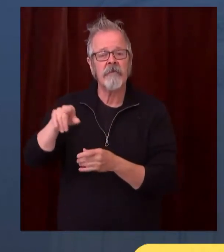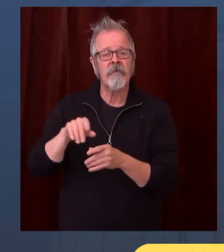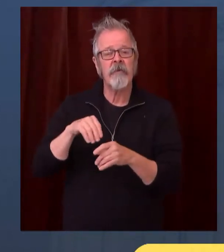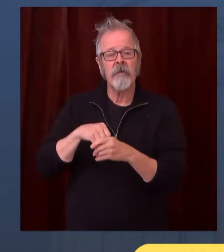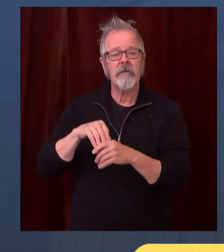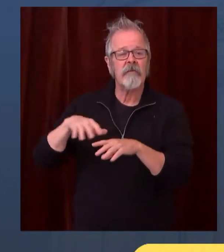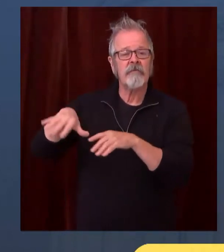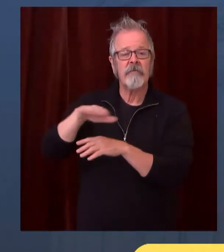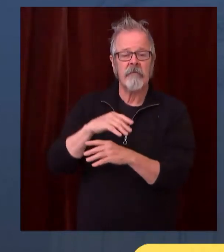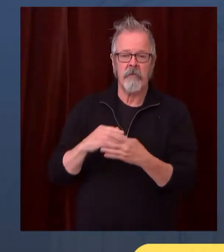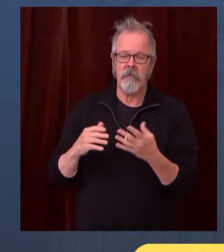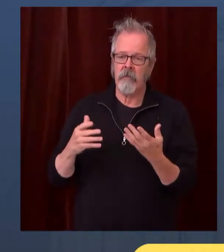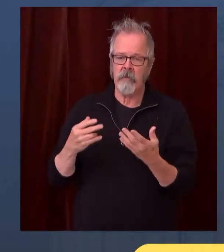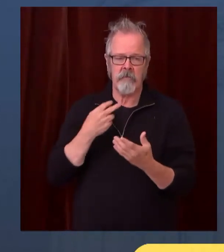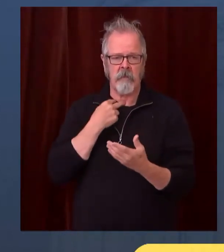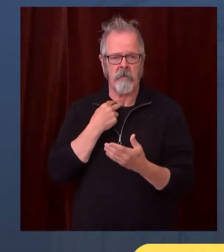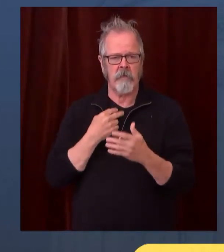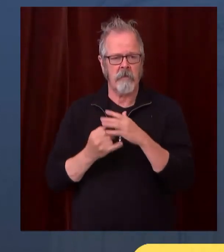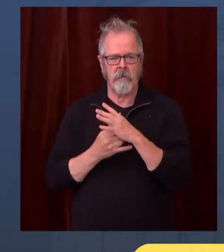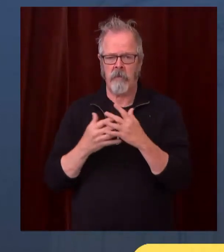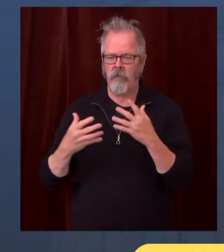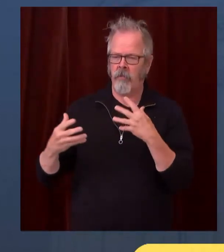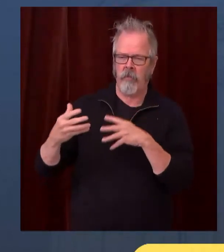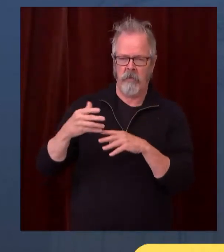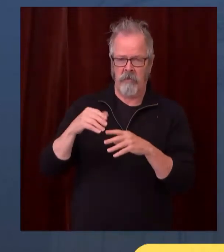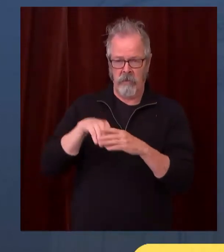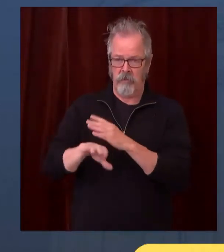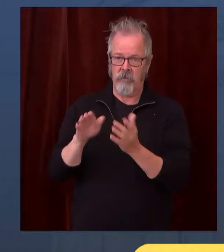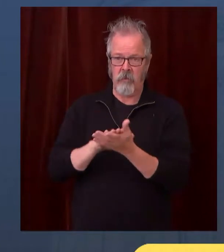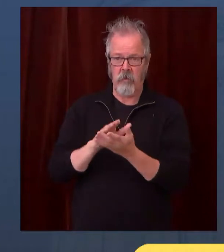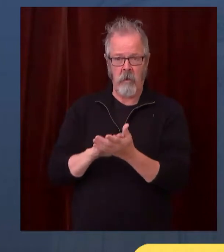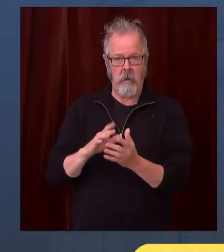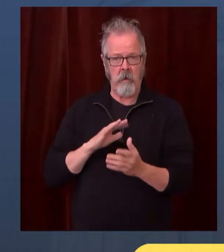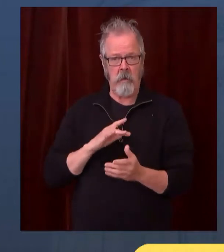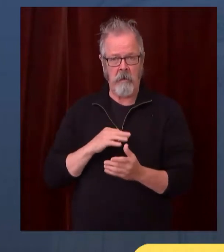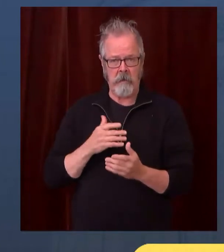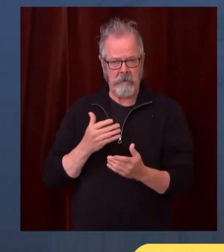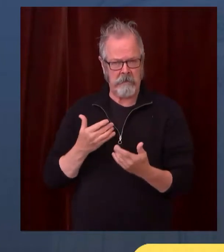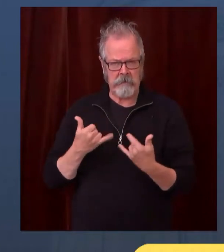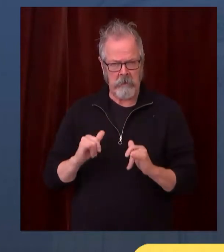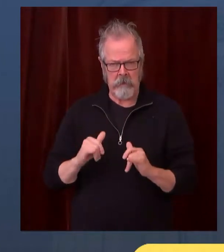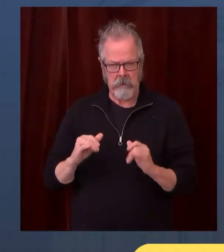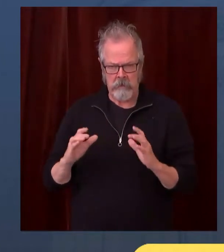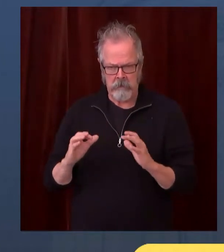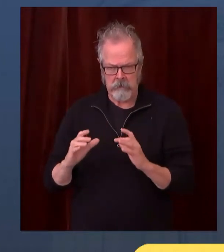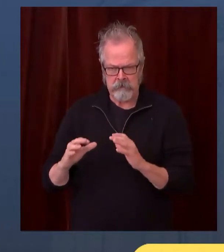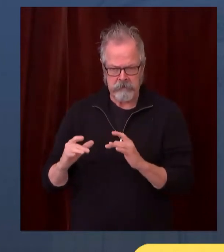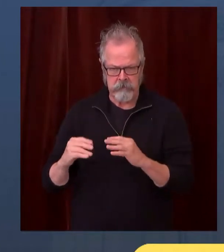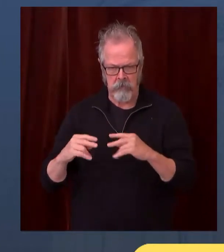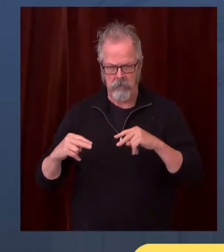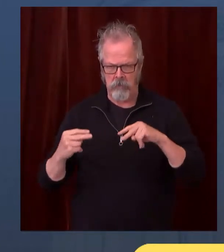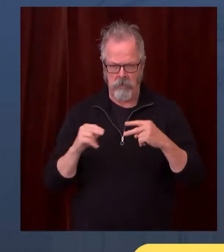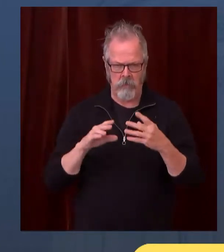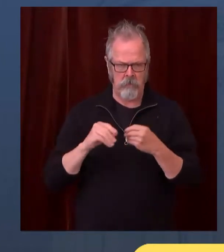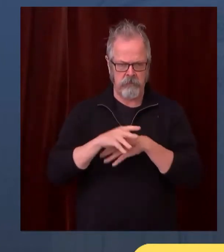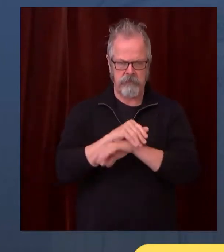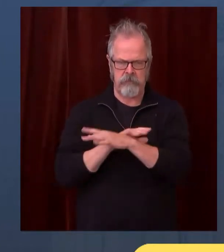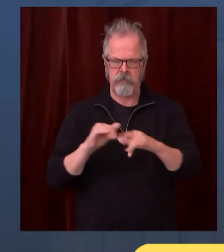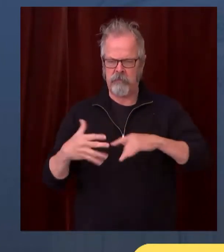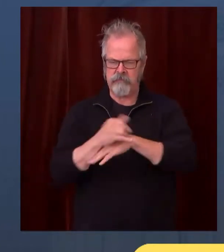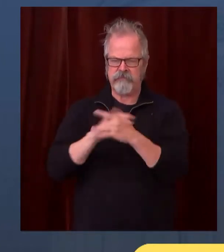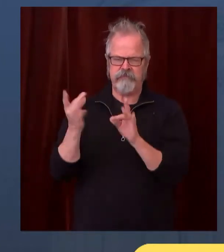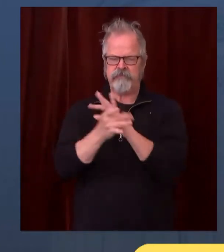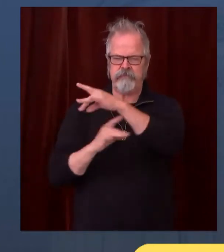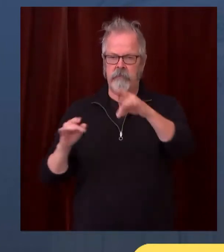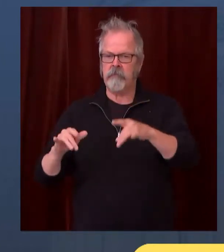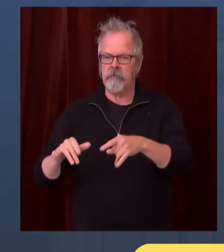do individually matters collectively. Fewer, shorter, and safer interactions are crucial. Each of us can do that